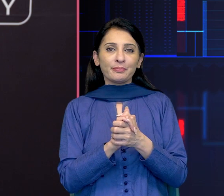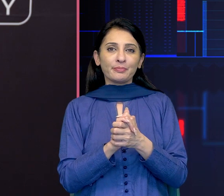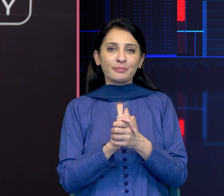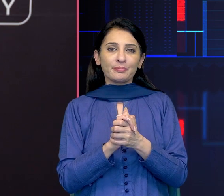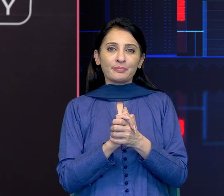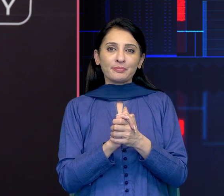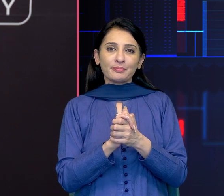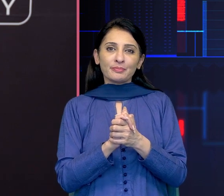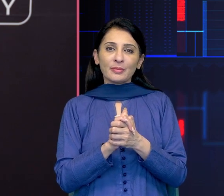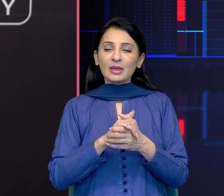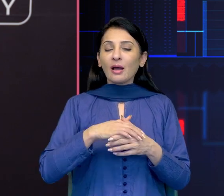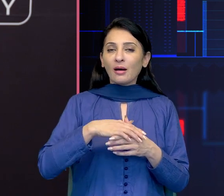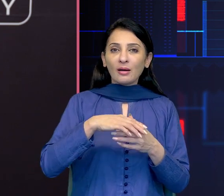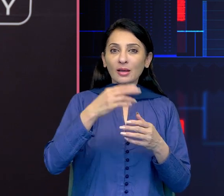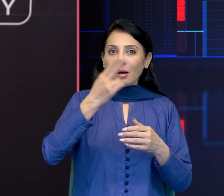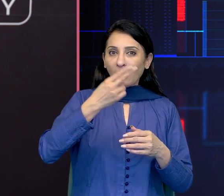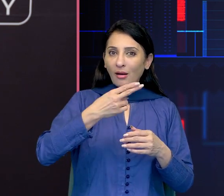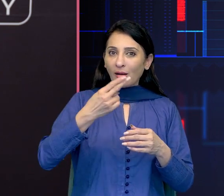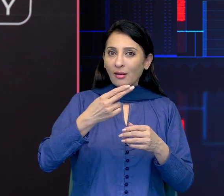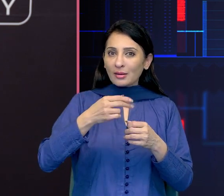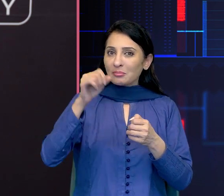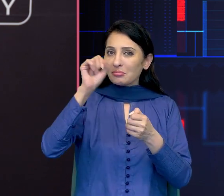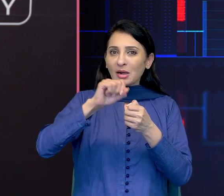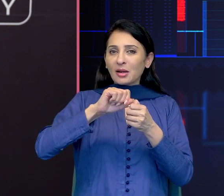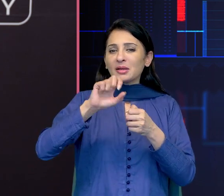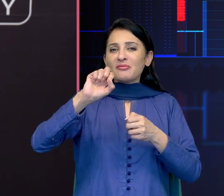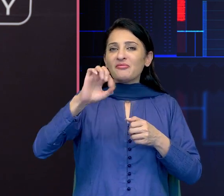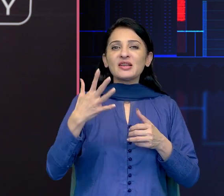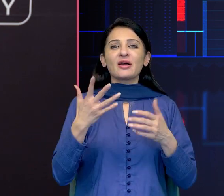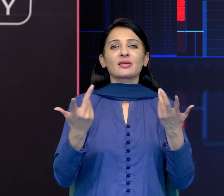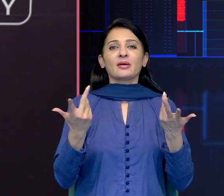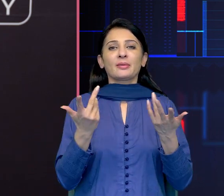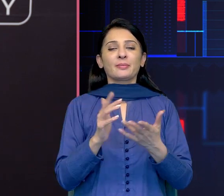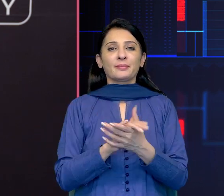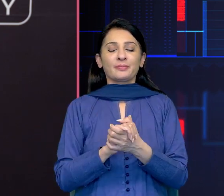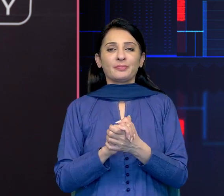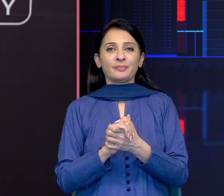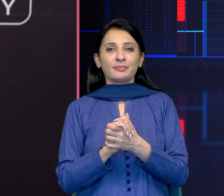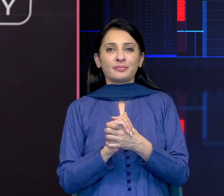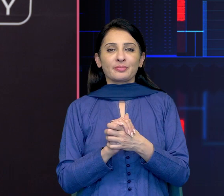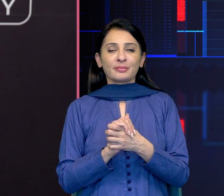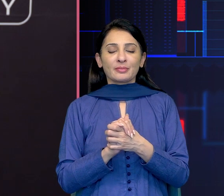That has been always very, very important for me.